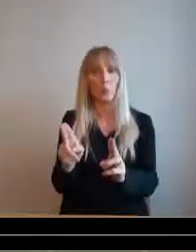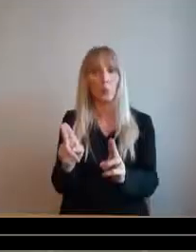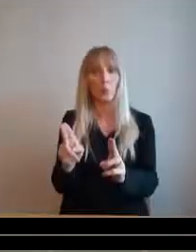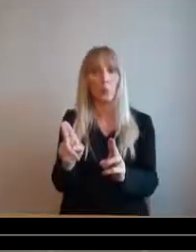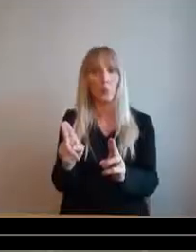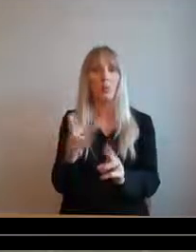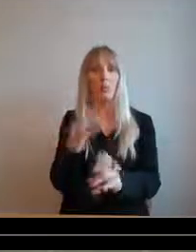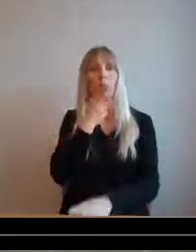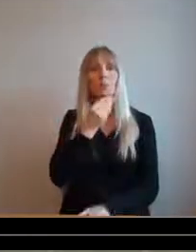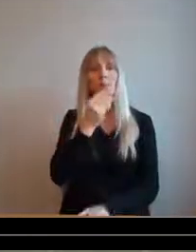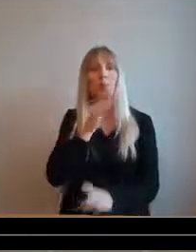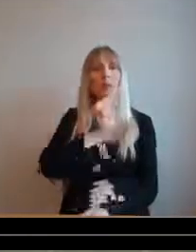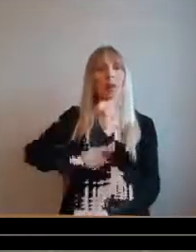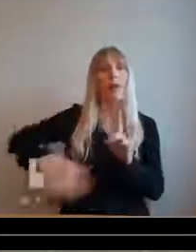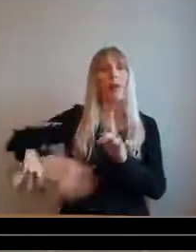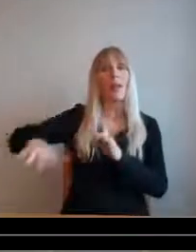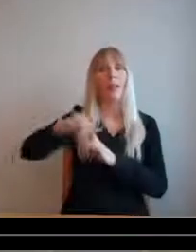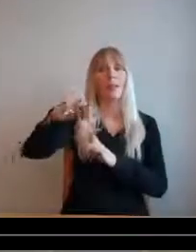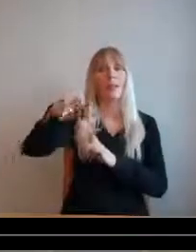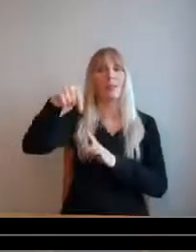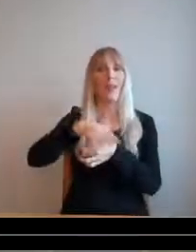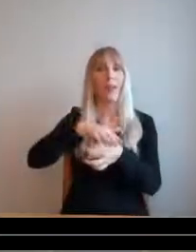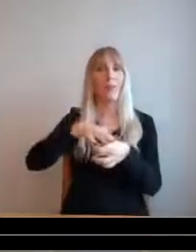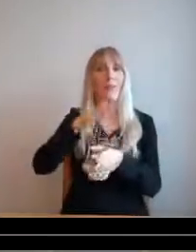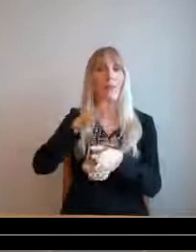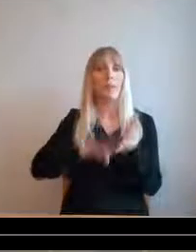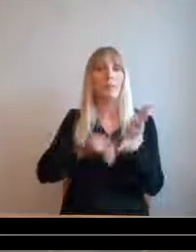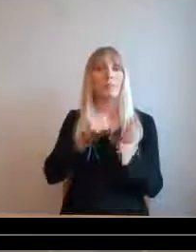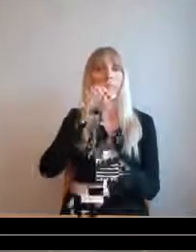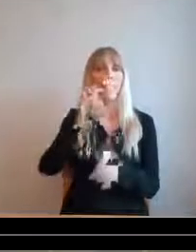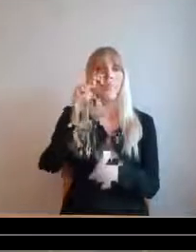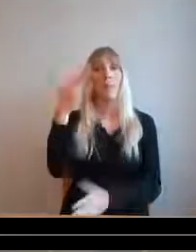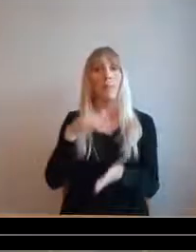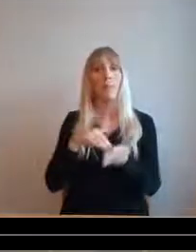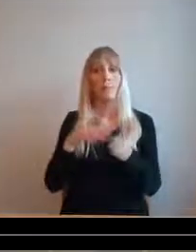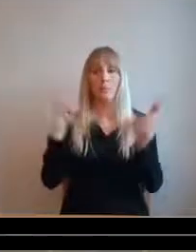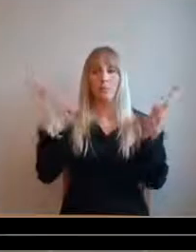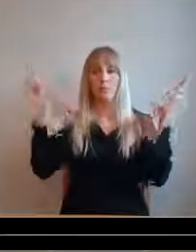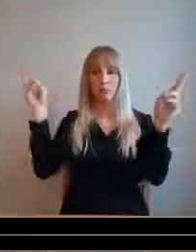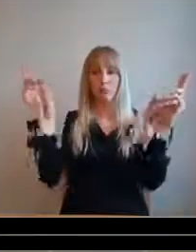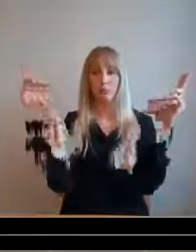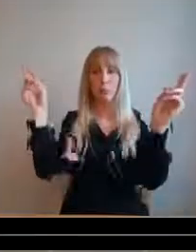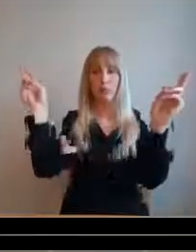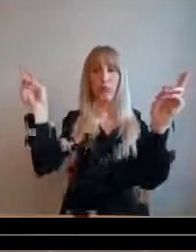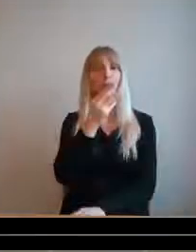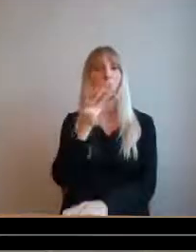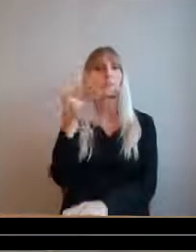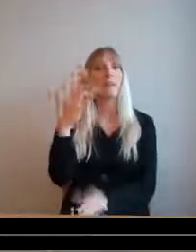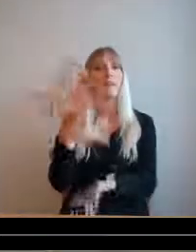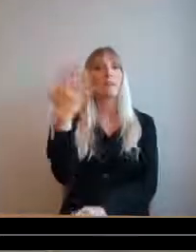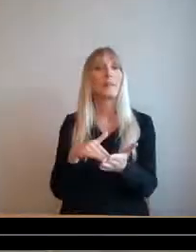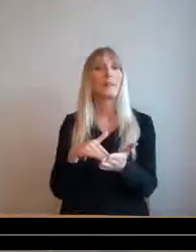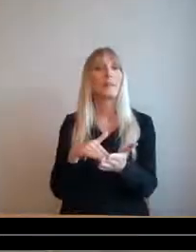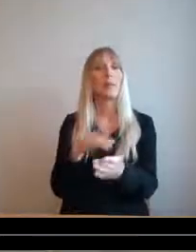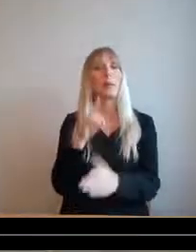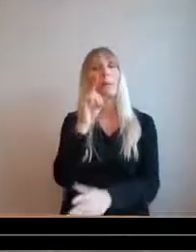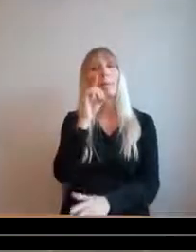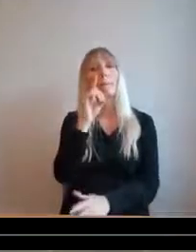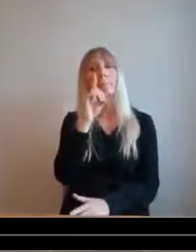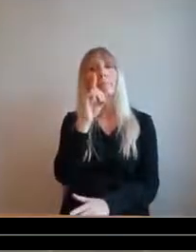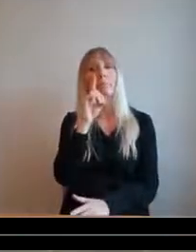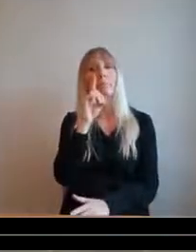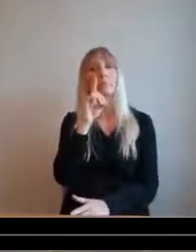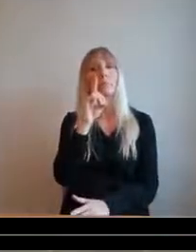temporary land take in that area from the 65 meters to 35 meters. But it's just that I think